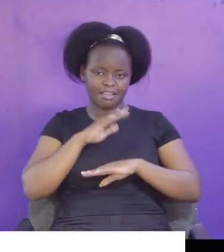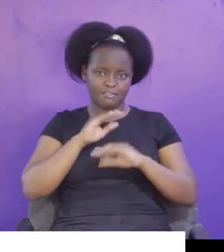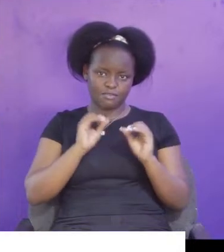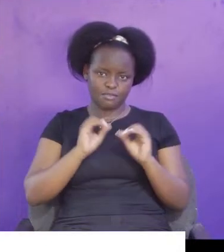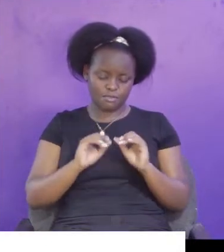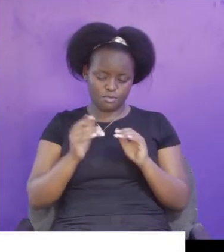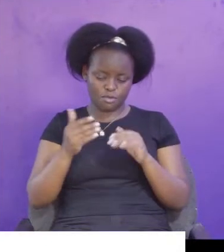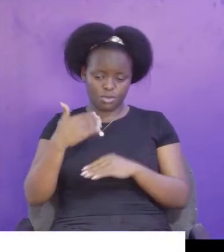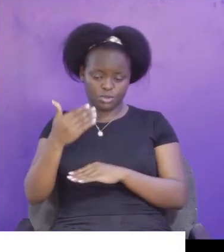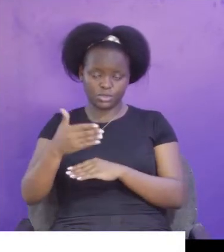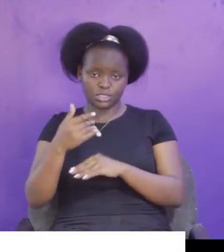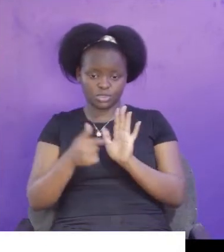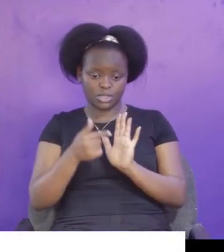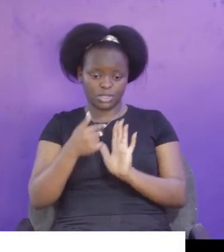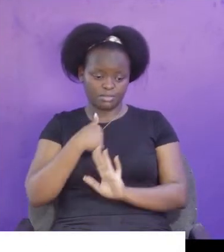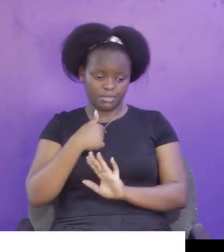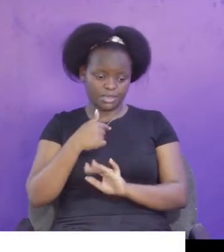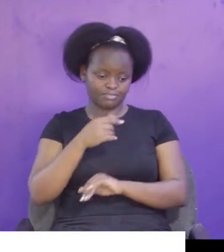grace.